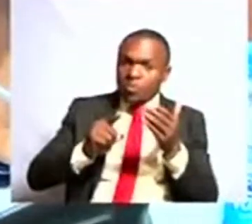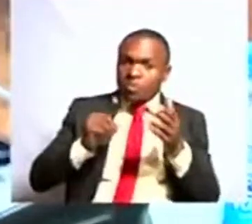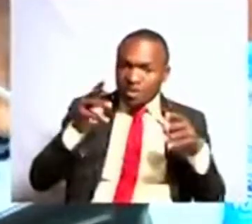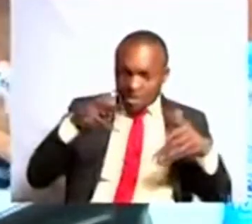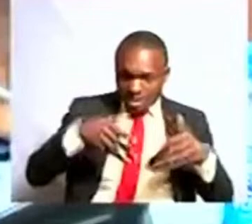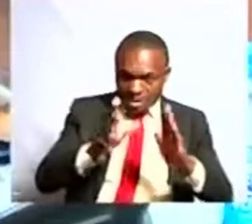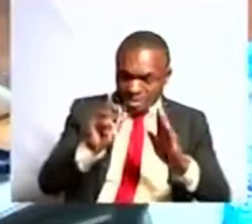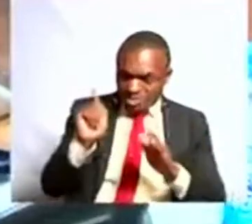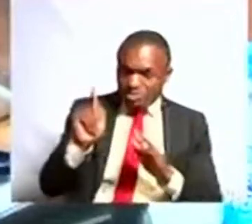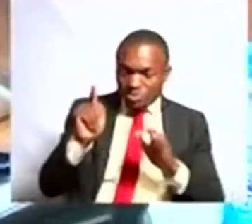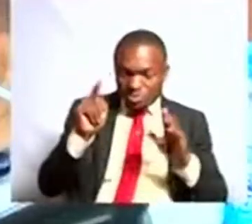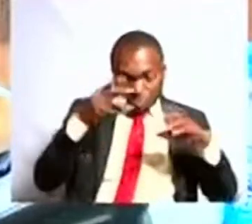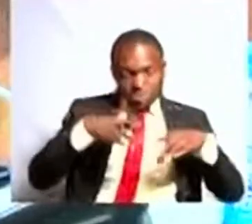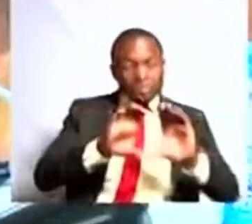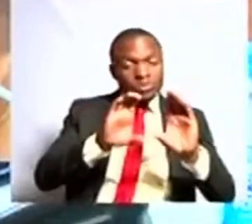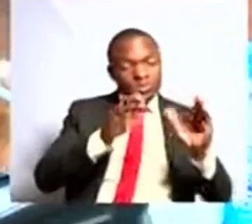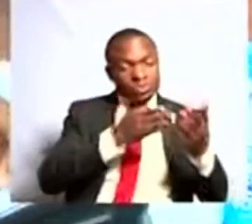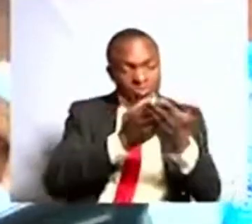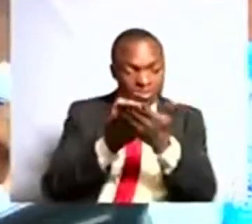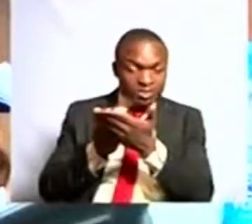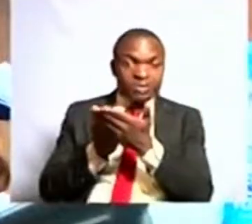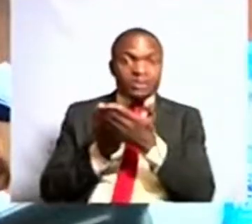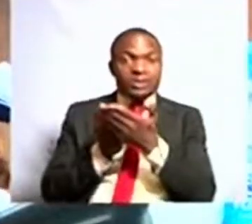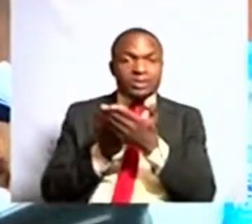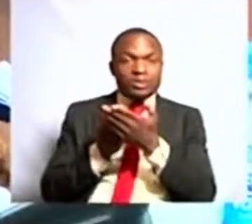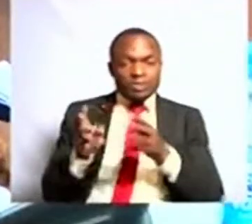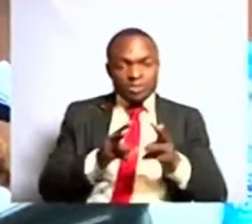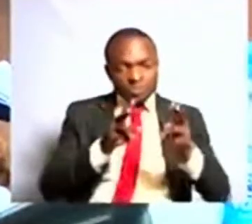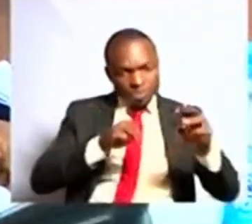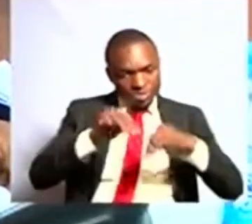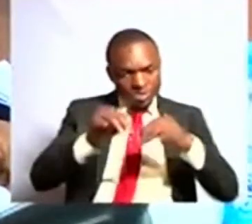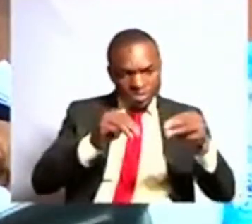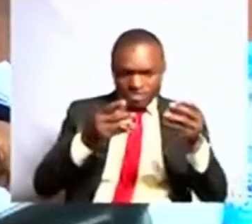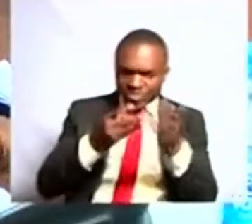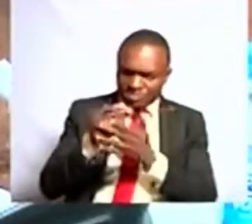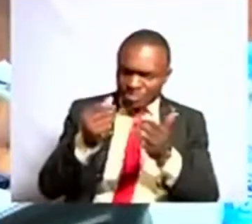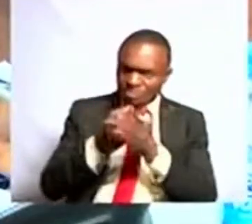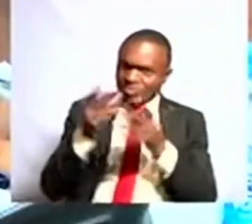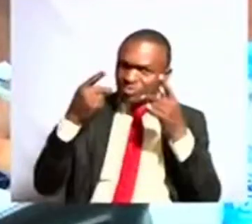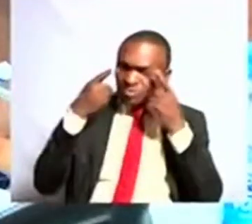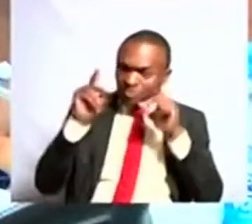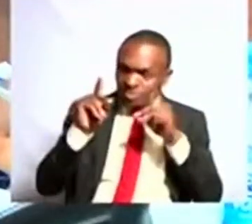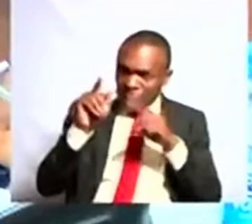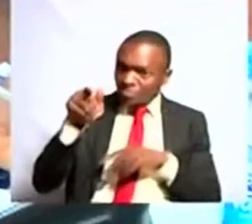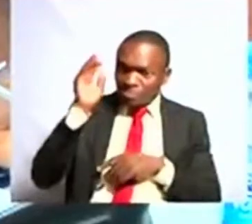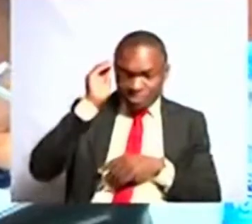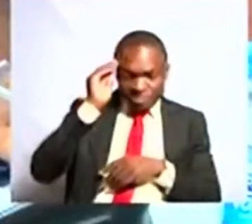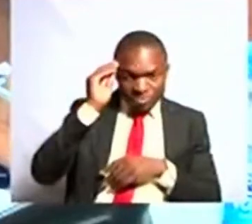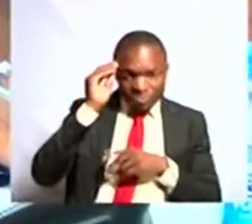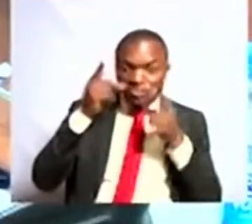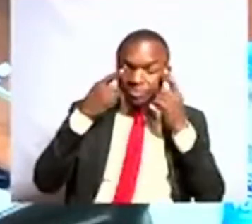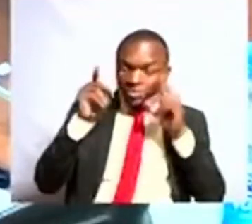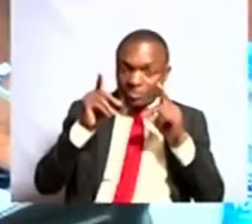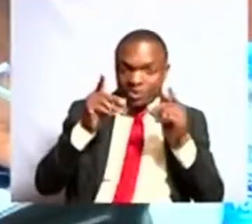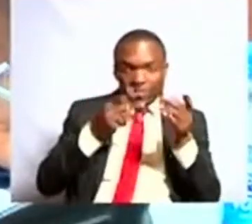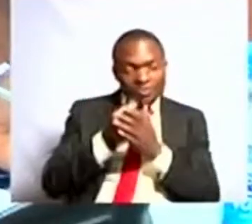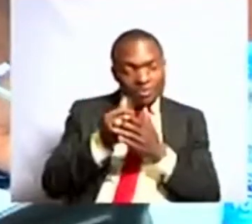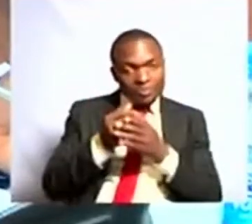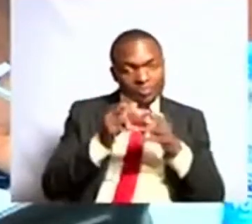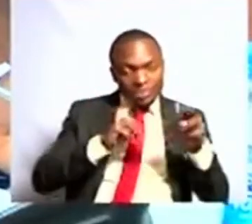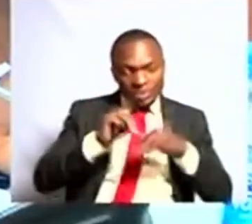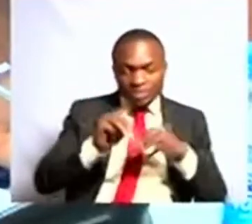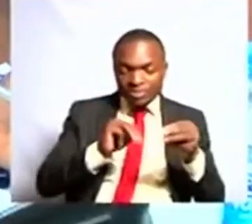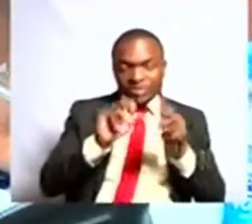to proceed with this manner of managing public finances? When you knew the Public Finance Management Act number 1